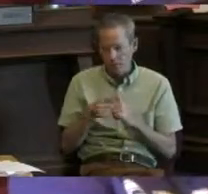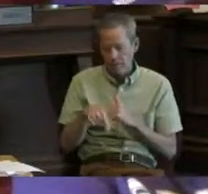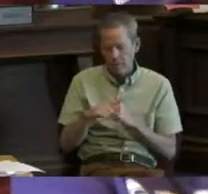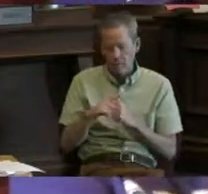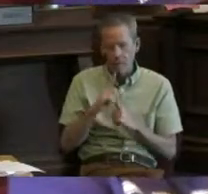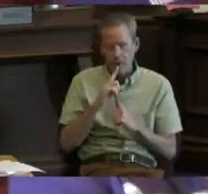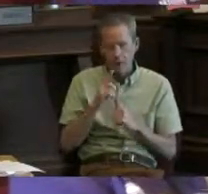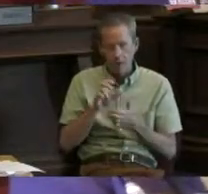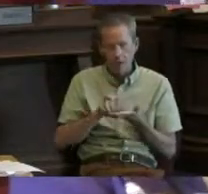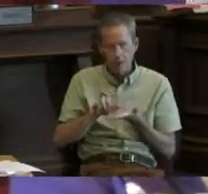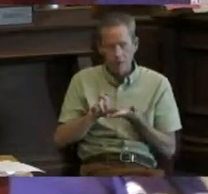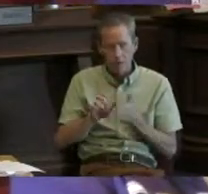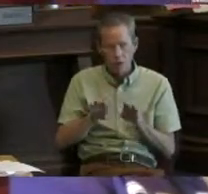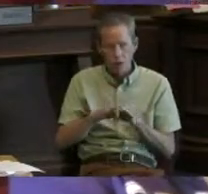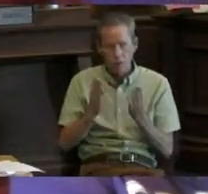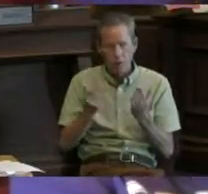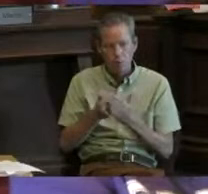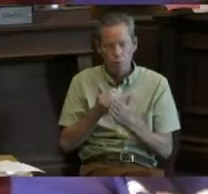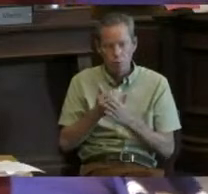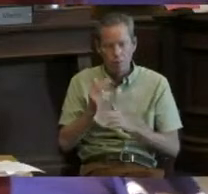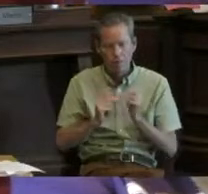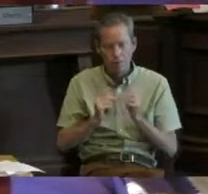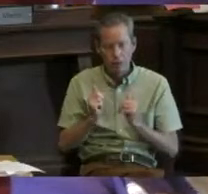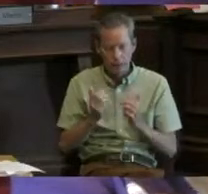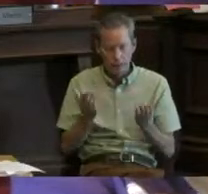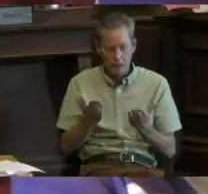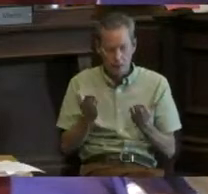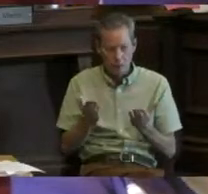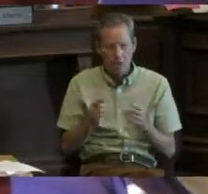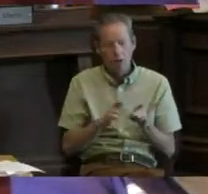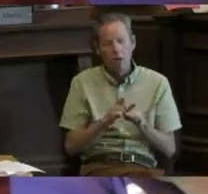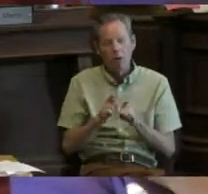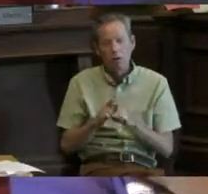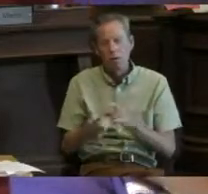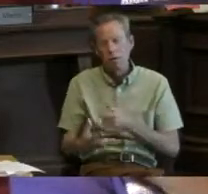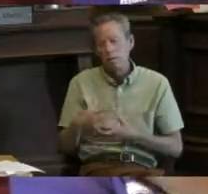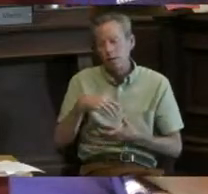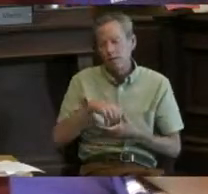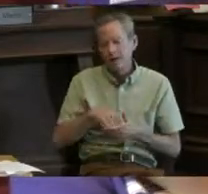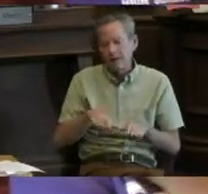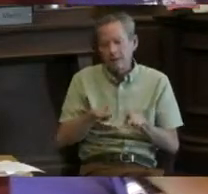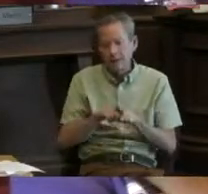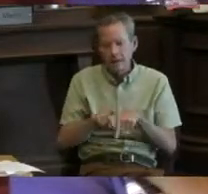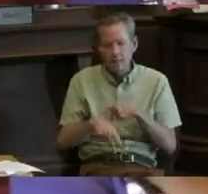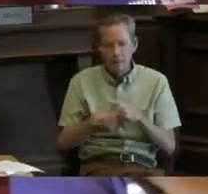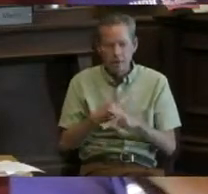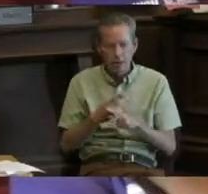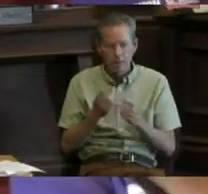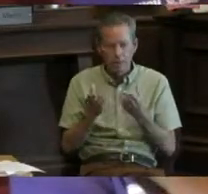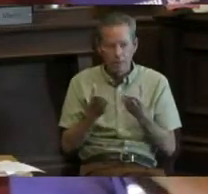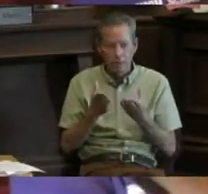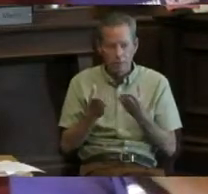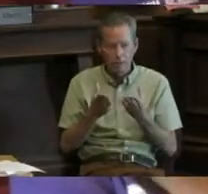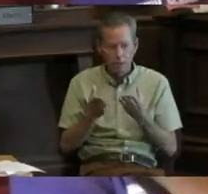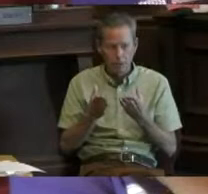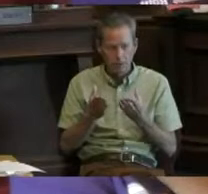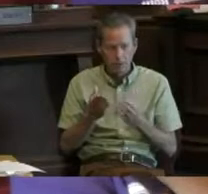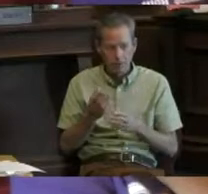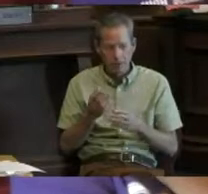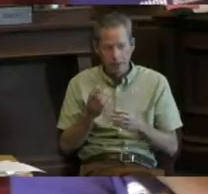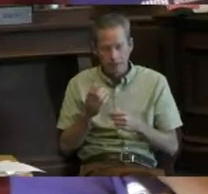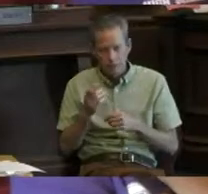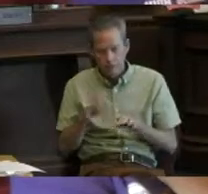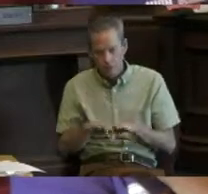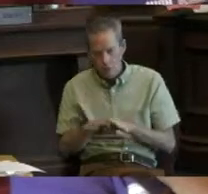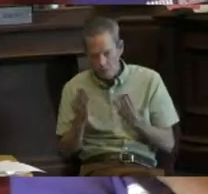just invested and opened up a new facility. They're also participating in the same type of service at Edna Craven, which is just opening